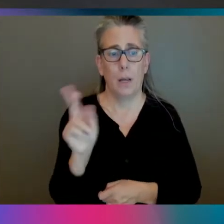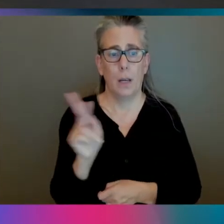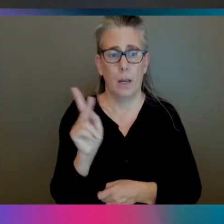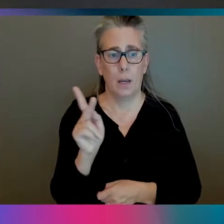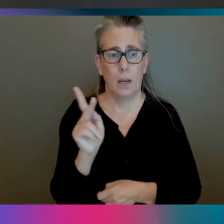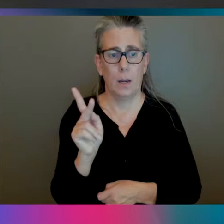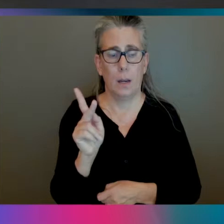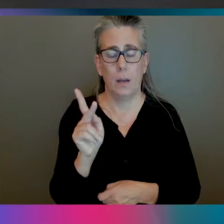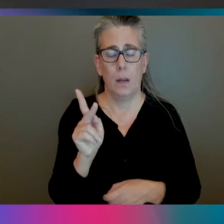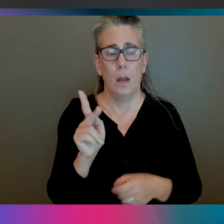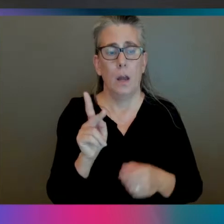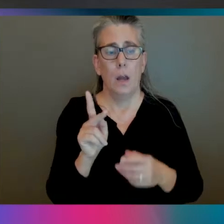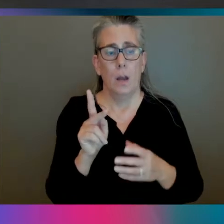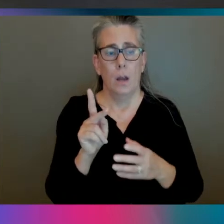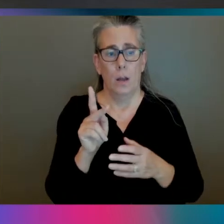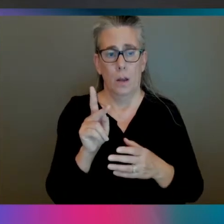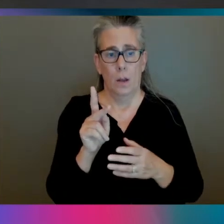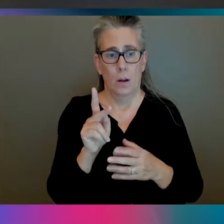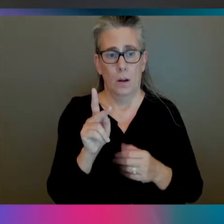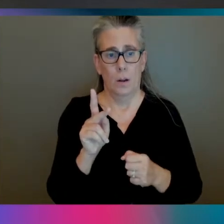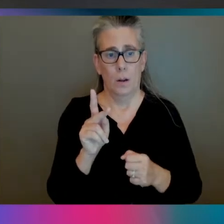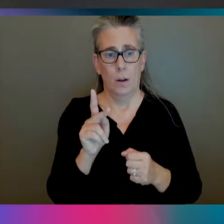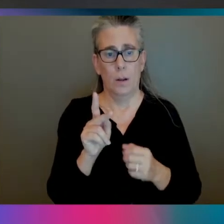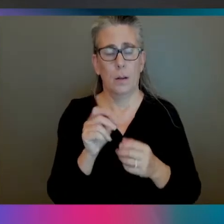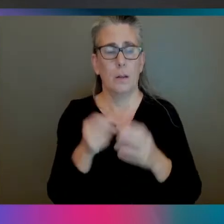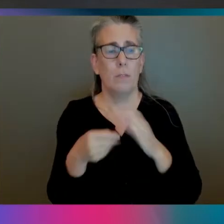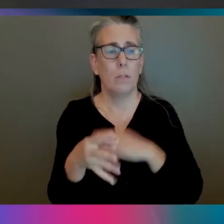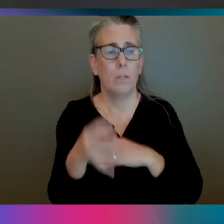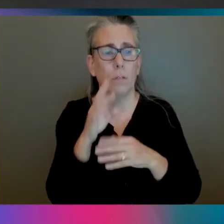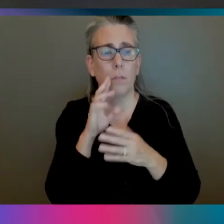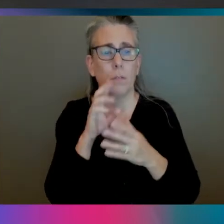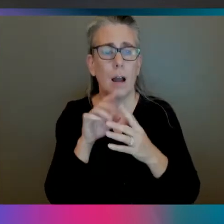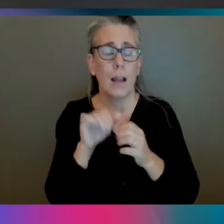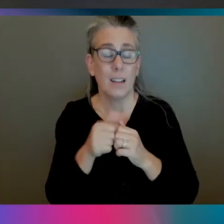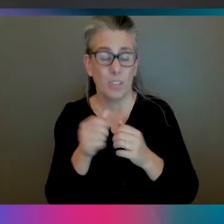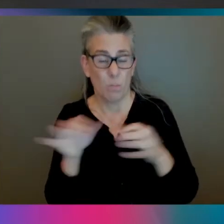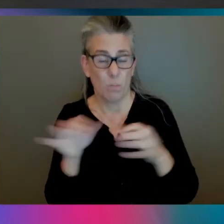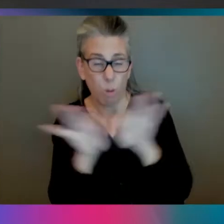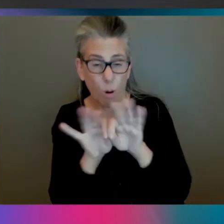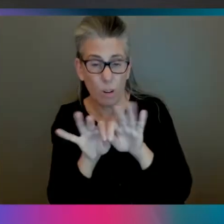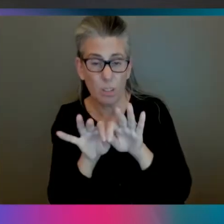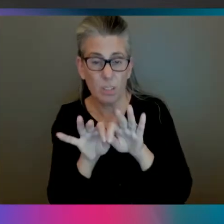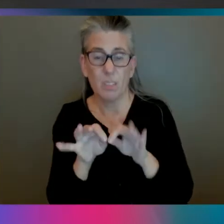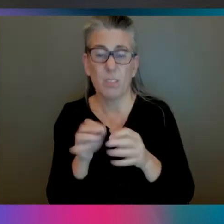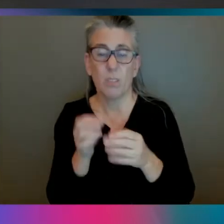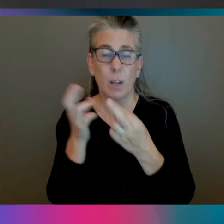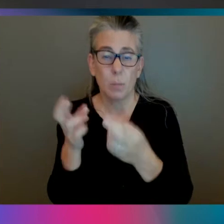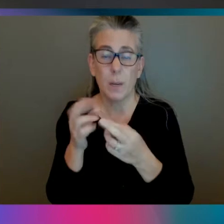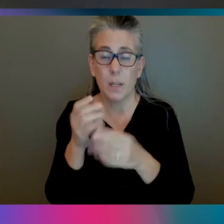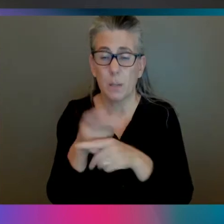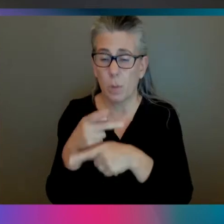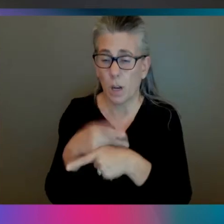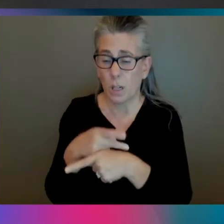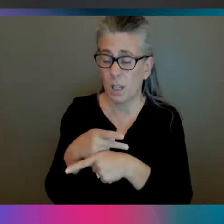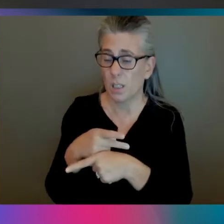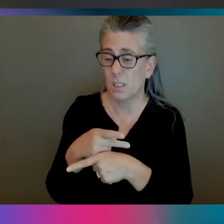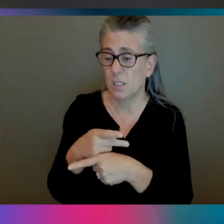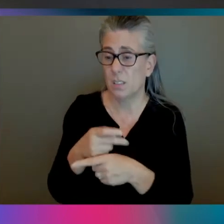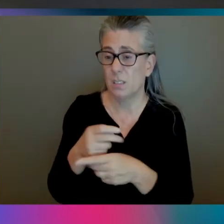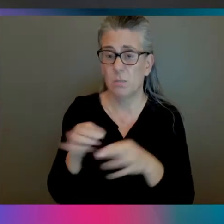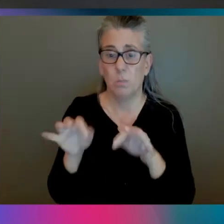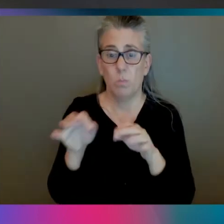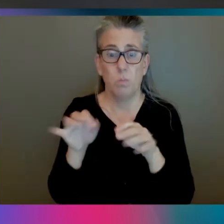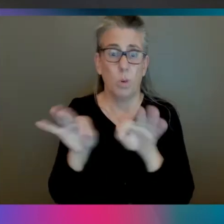predictions. So we're kind of looking to see how relevant were our predictions to what we were recommending. And then the MAR-K